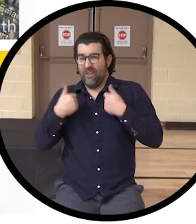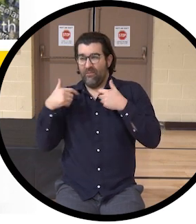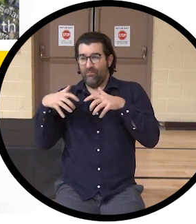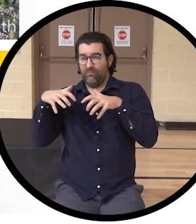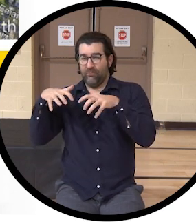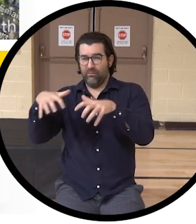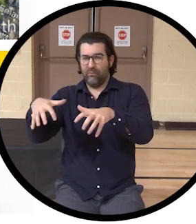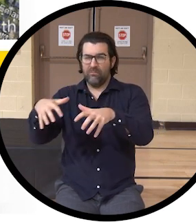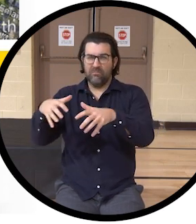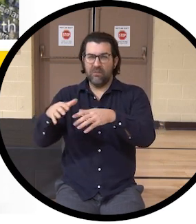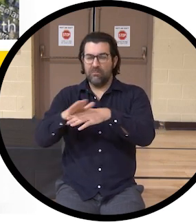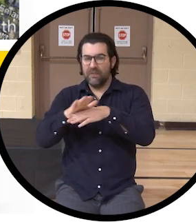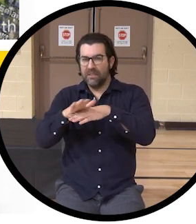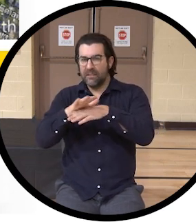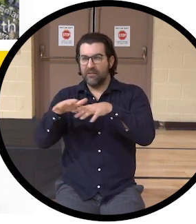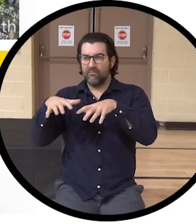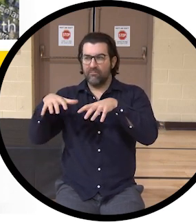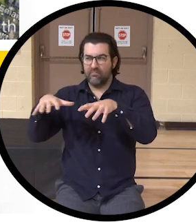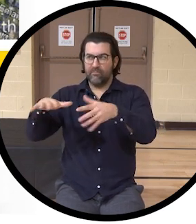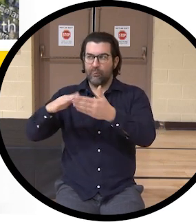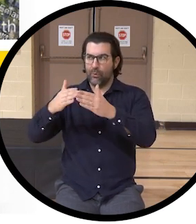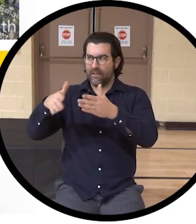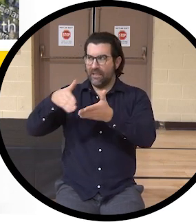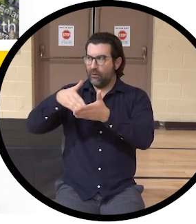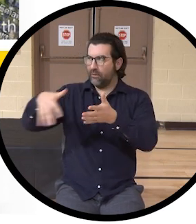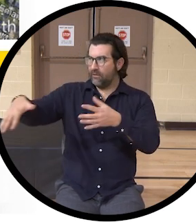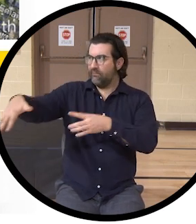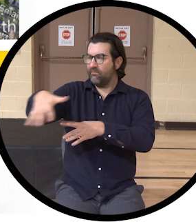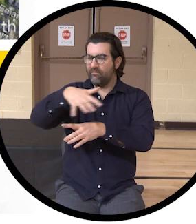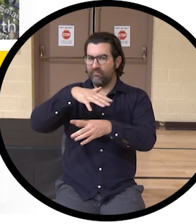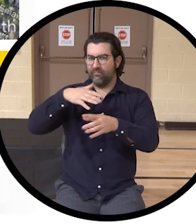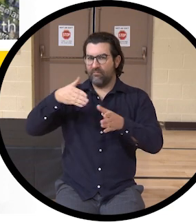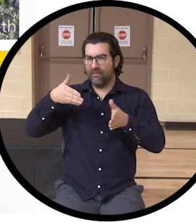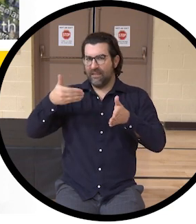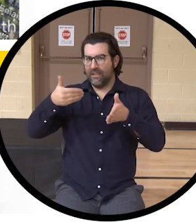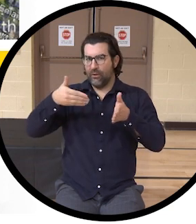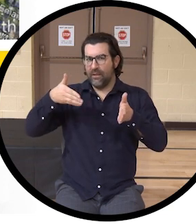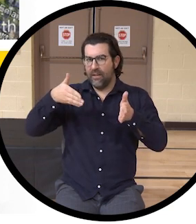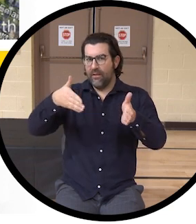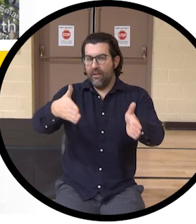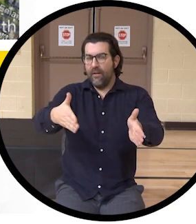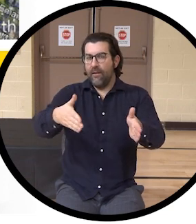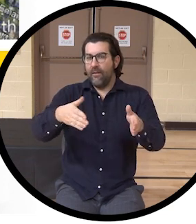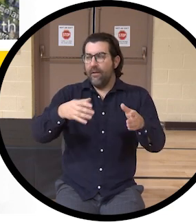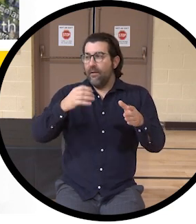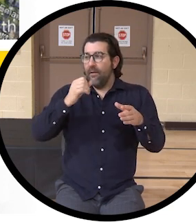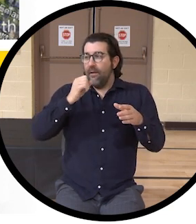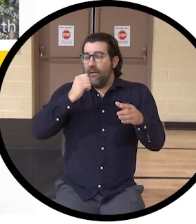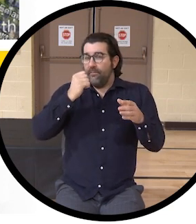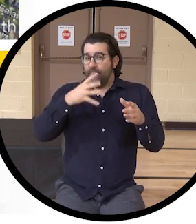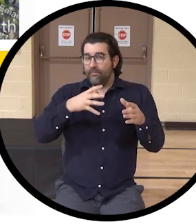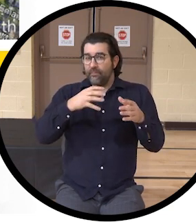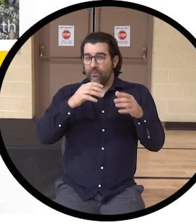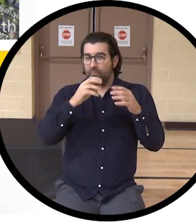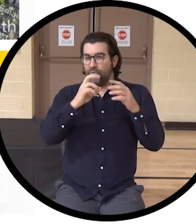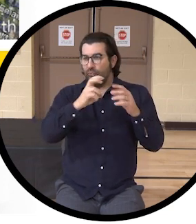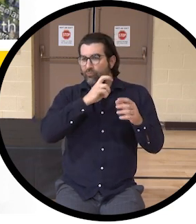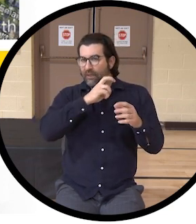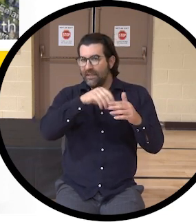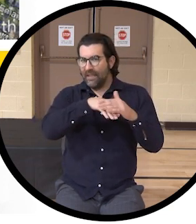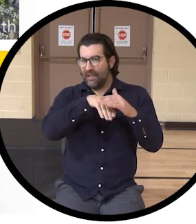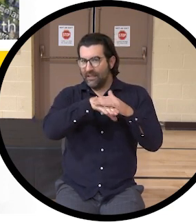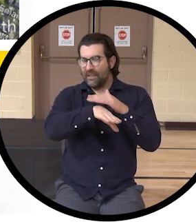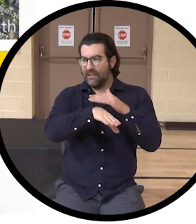a lot of businesses and community centers like this along the corridor as well. There's also a lot of transit access, which I think